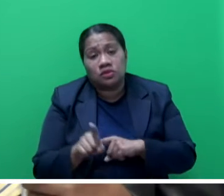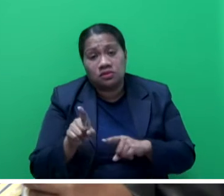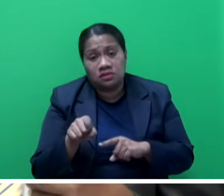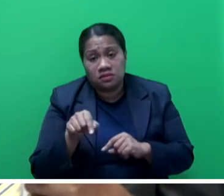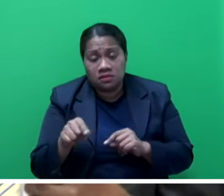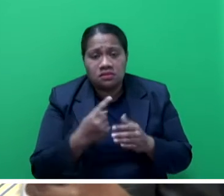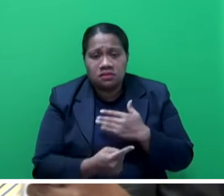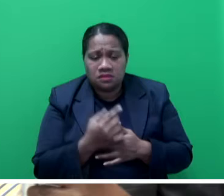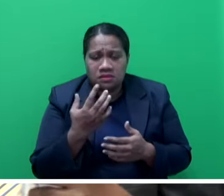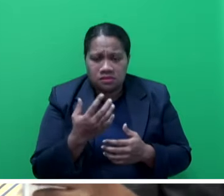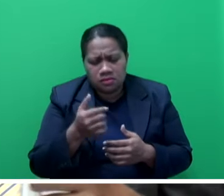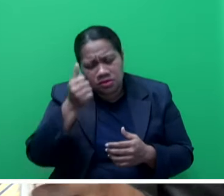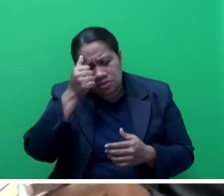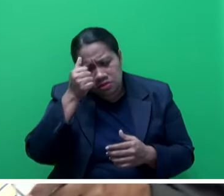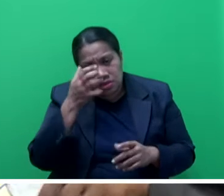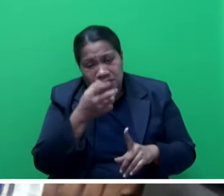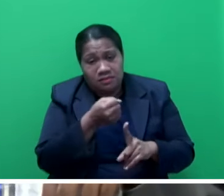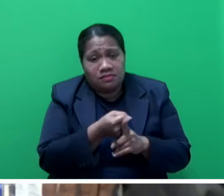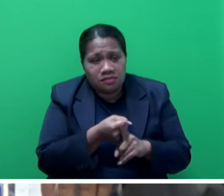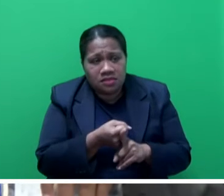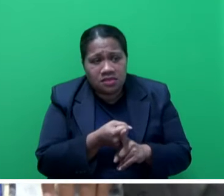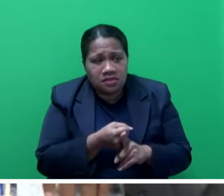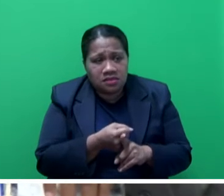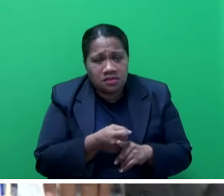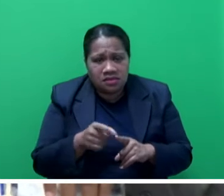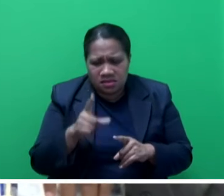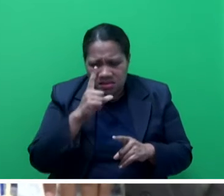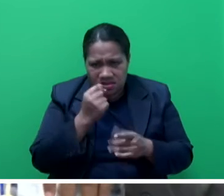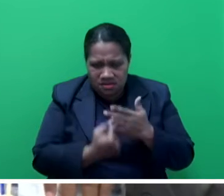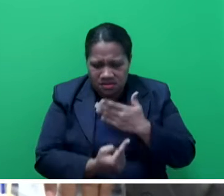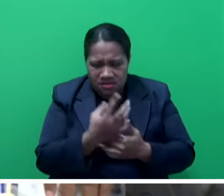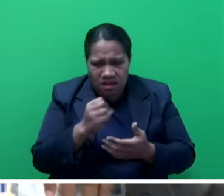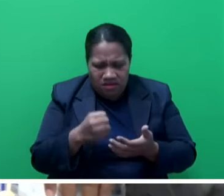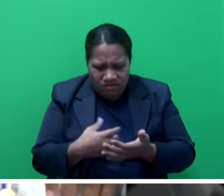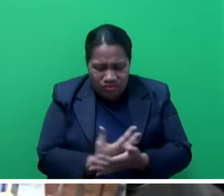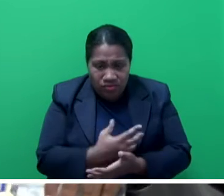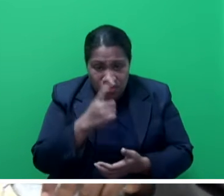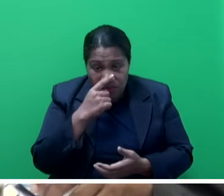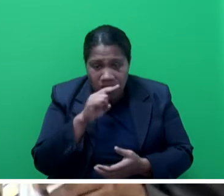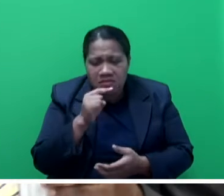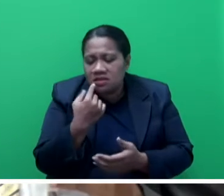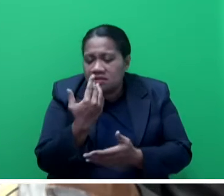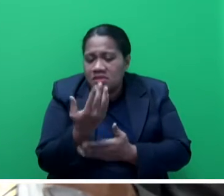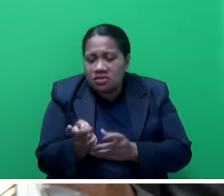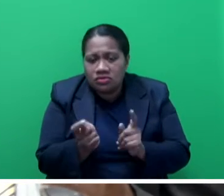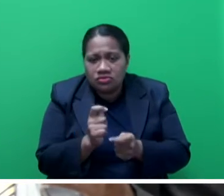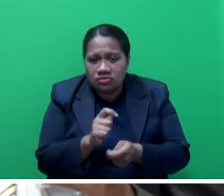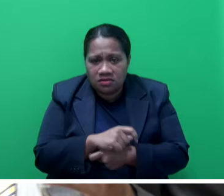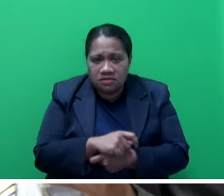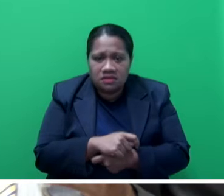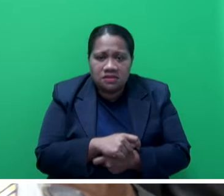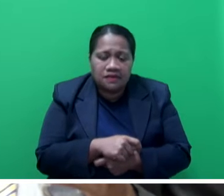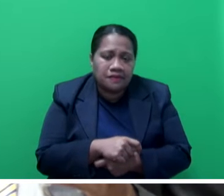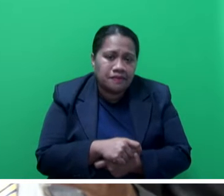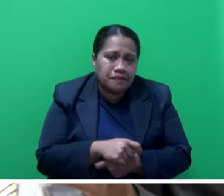have little to no impact at all in its ability to cause infection on people. But depending on the changes to virus properties,